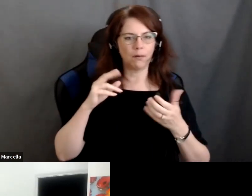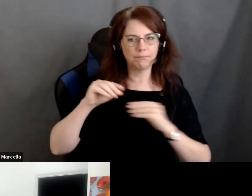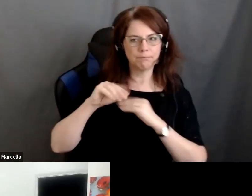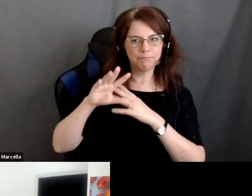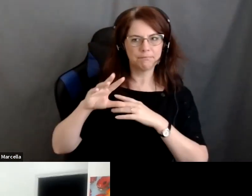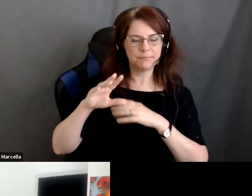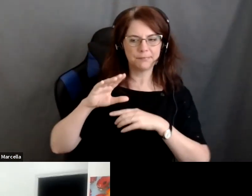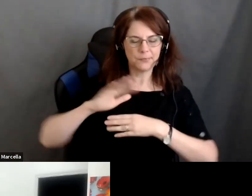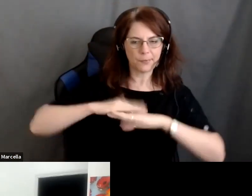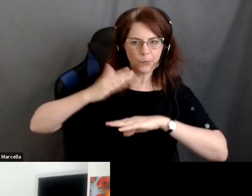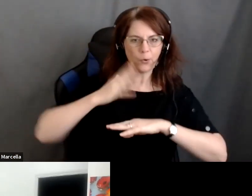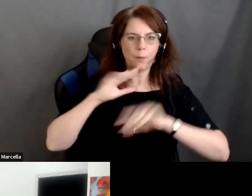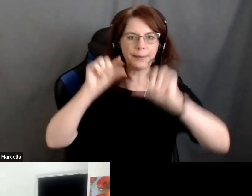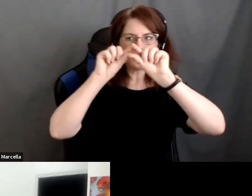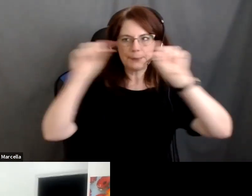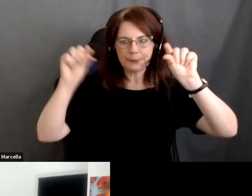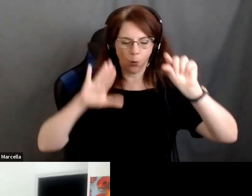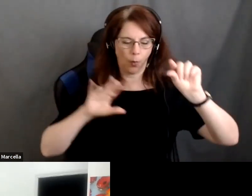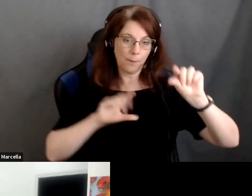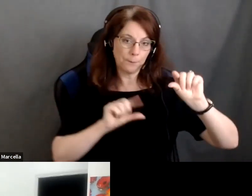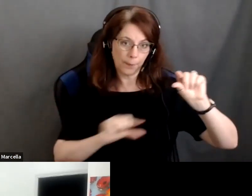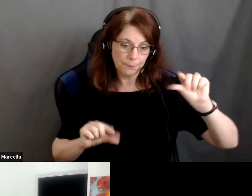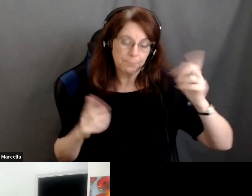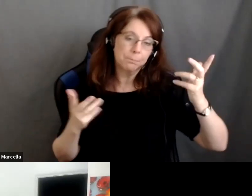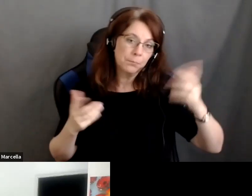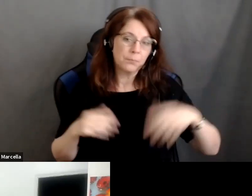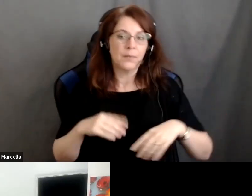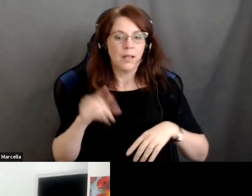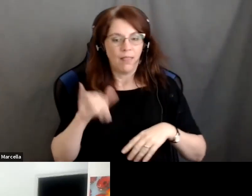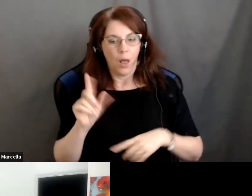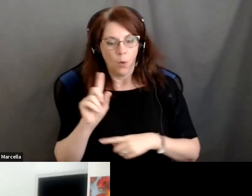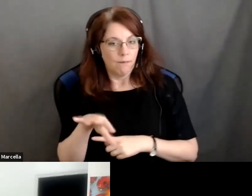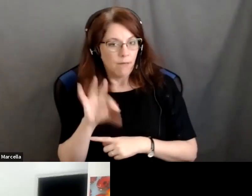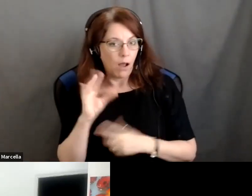bottom. This is where you will find the closed captioning,